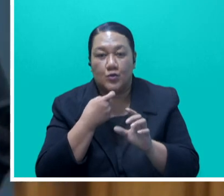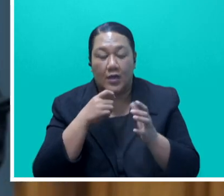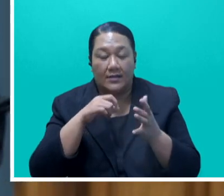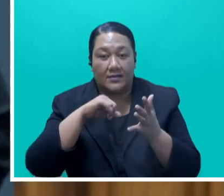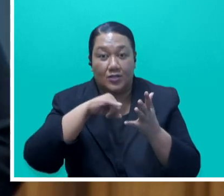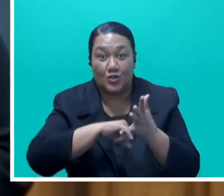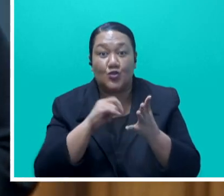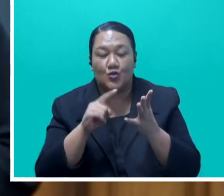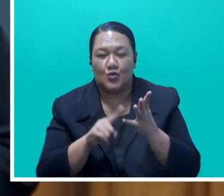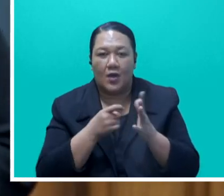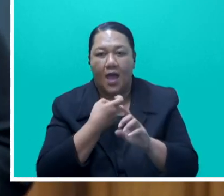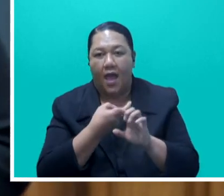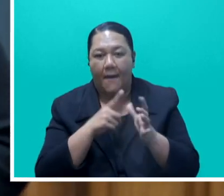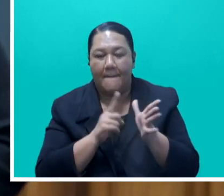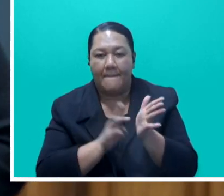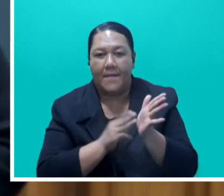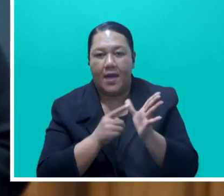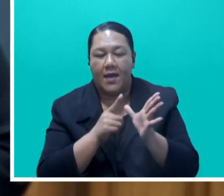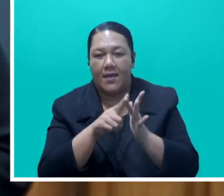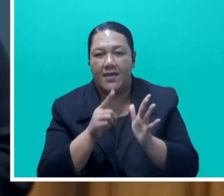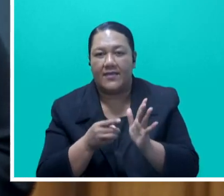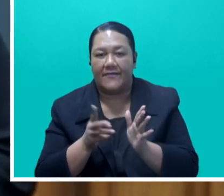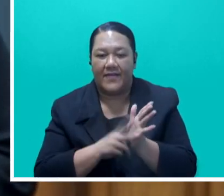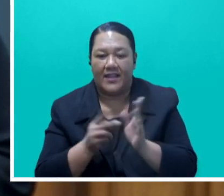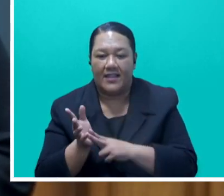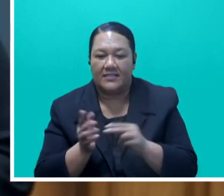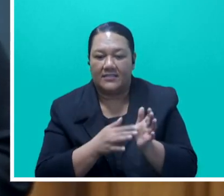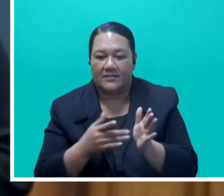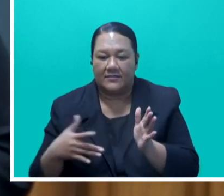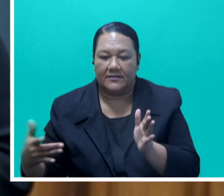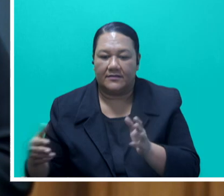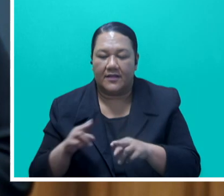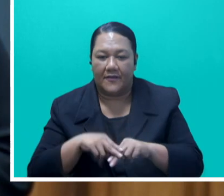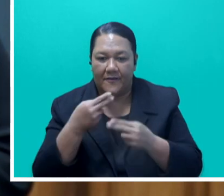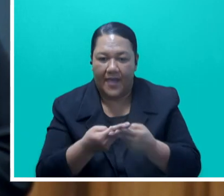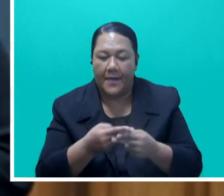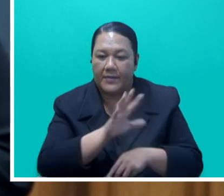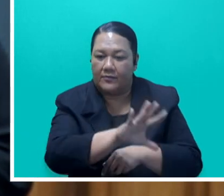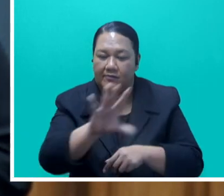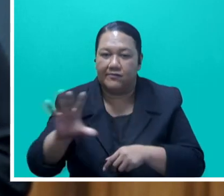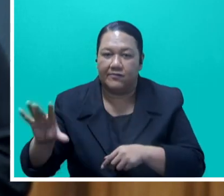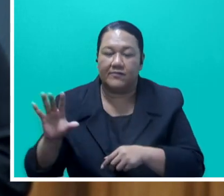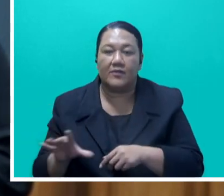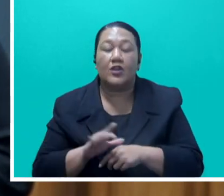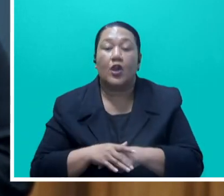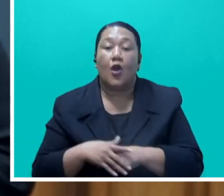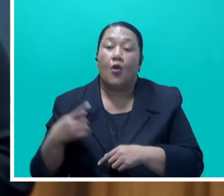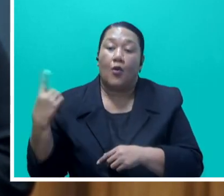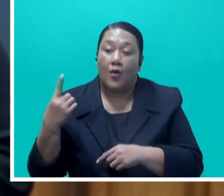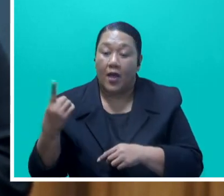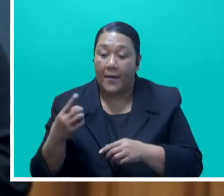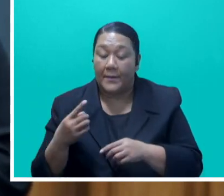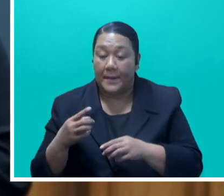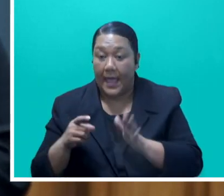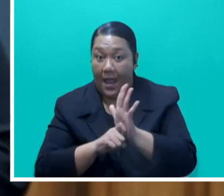Veke munikeda na Kaivingu, Lavokai, Akokai, Lovarakai, Keke munikeda na Wekango na Nongesana wa Uranga